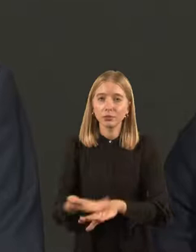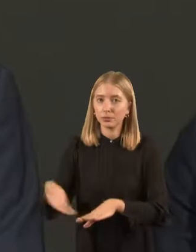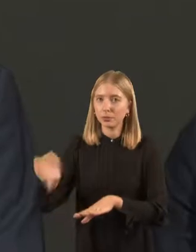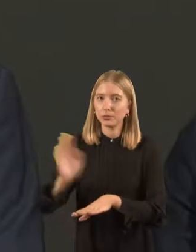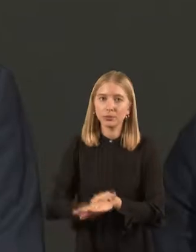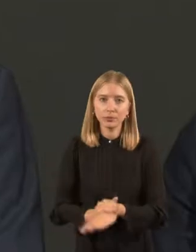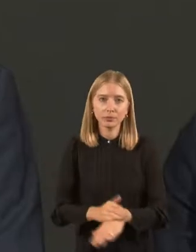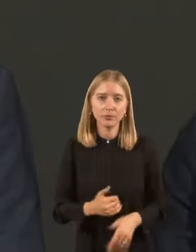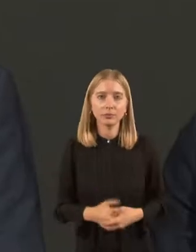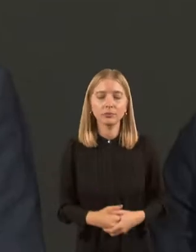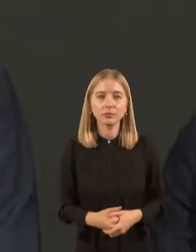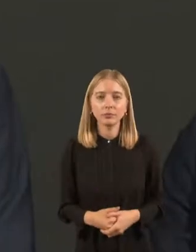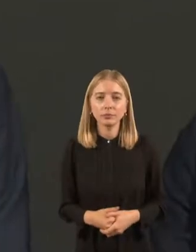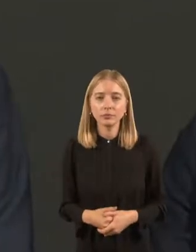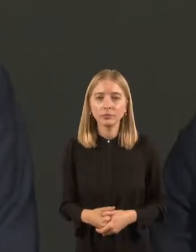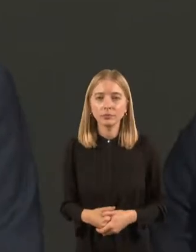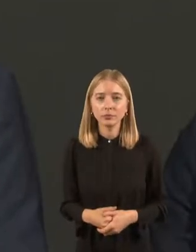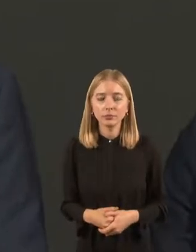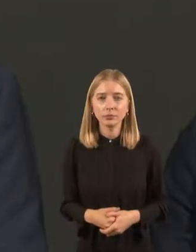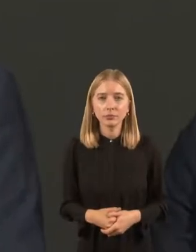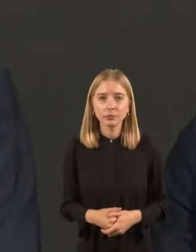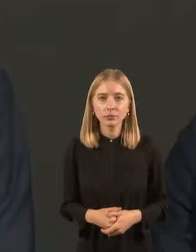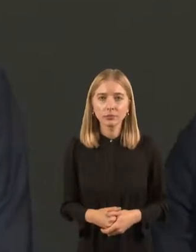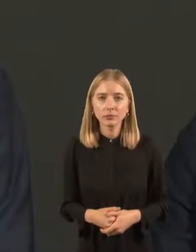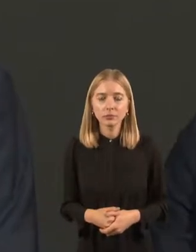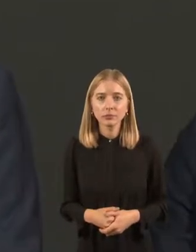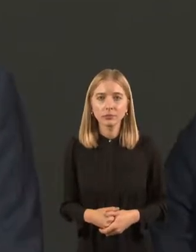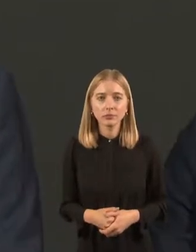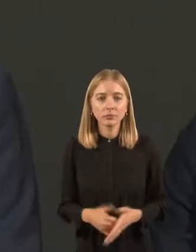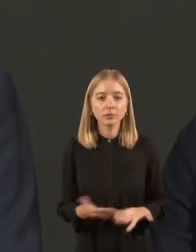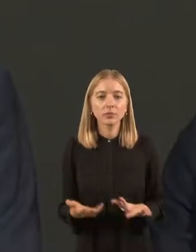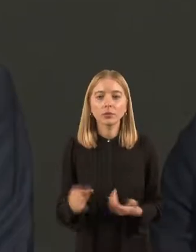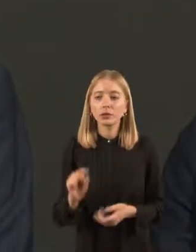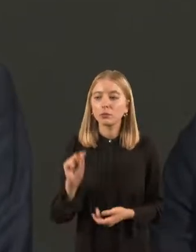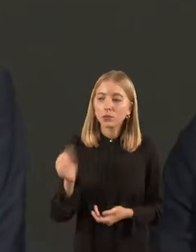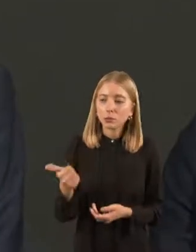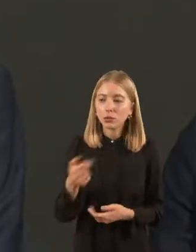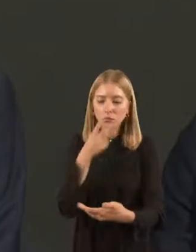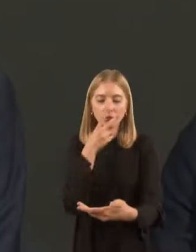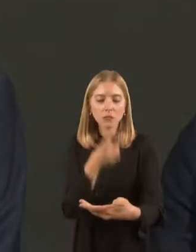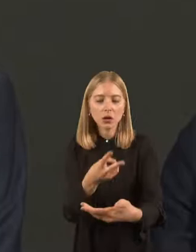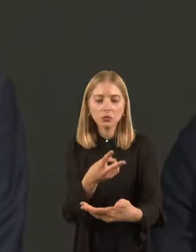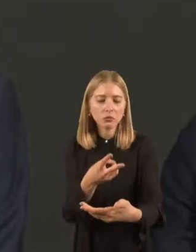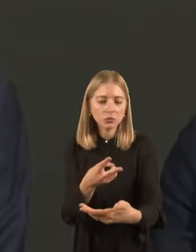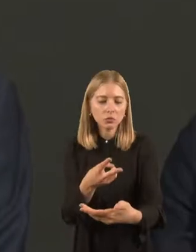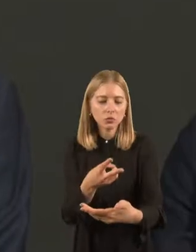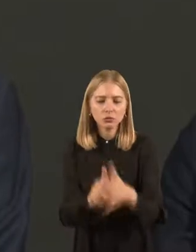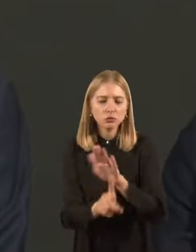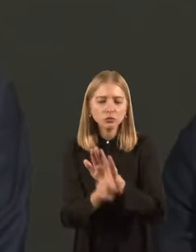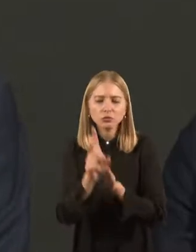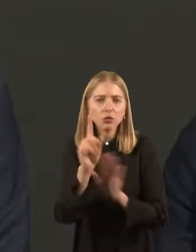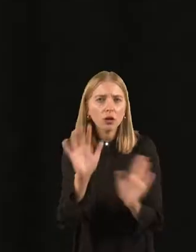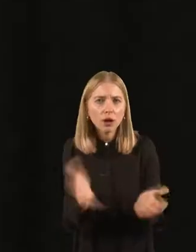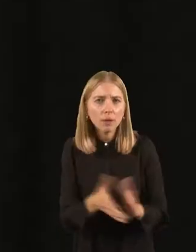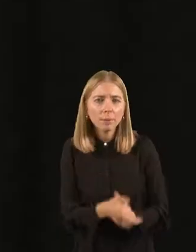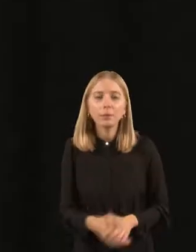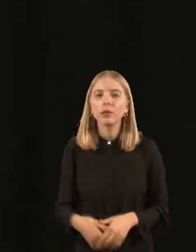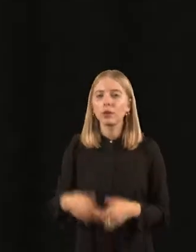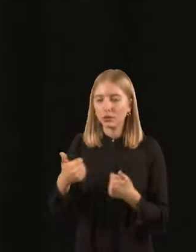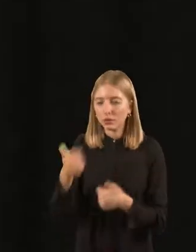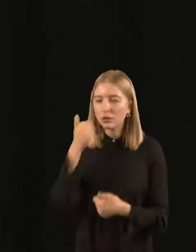huge. We have to admit that. And therefore, in some cases, we have a question, where do we